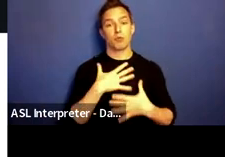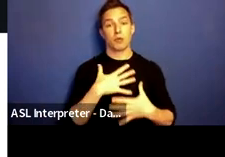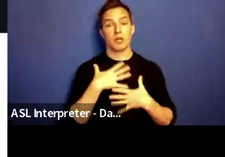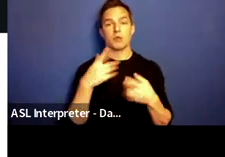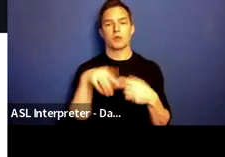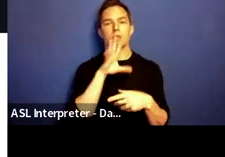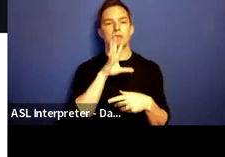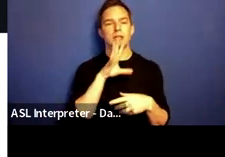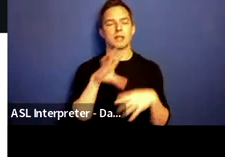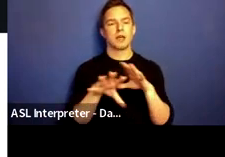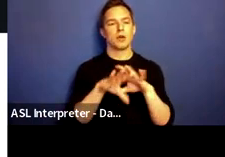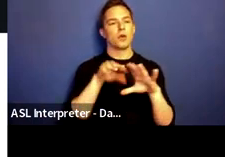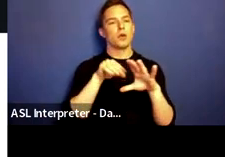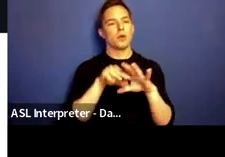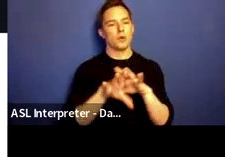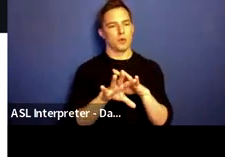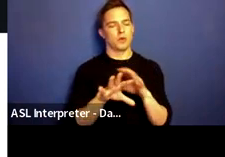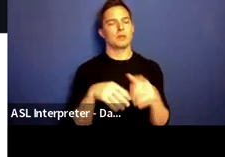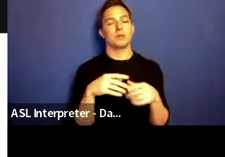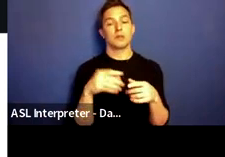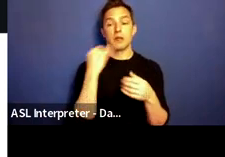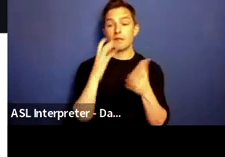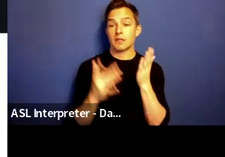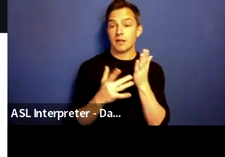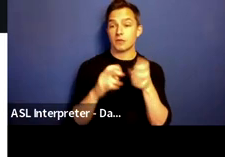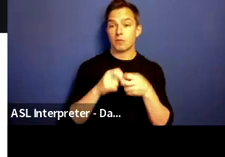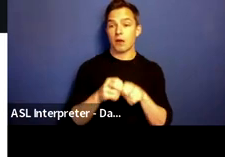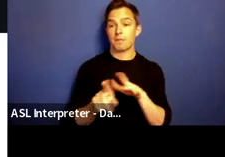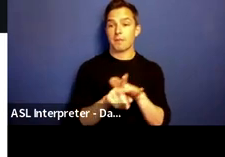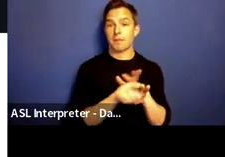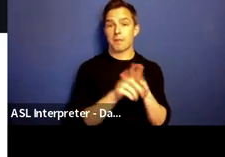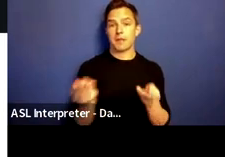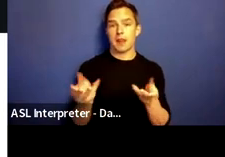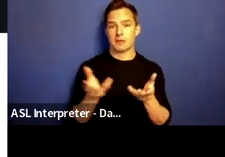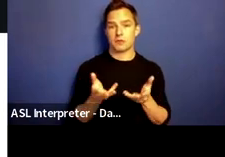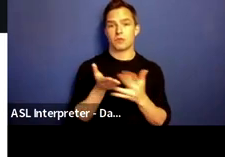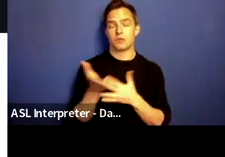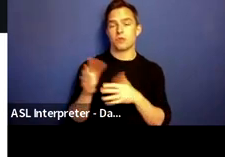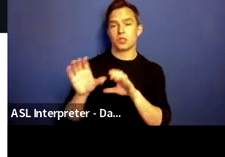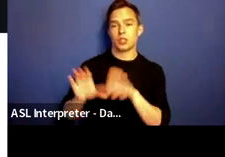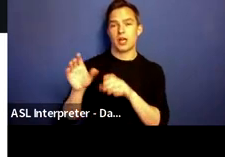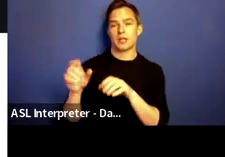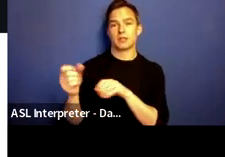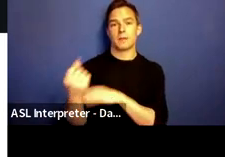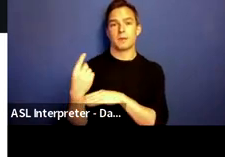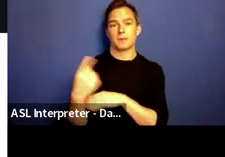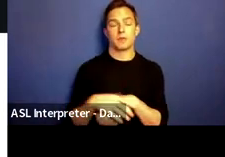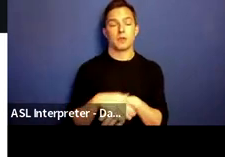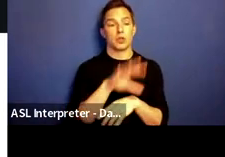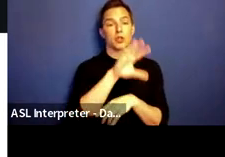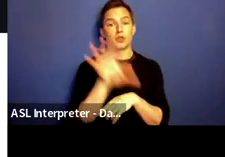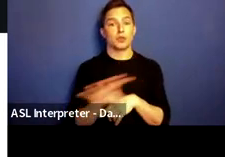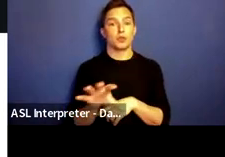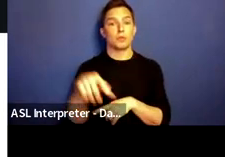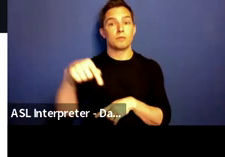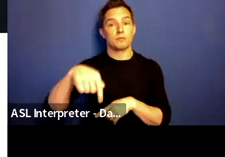speak. And if you have any technical difficulties, let us know through the chat. Zoom has